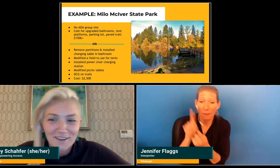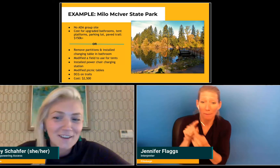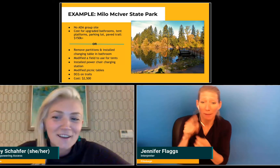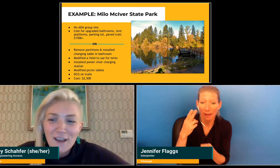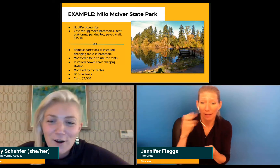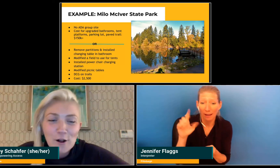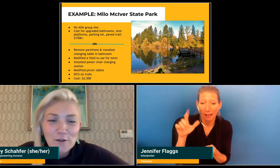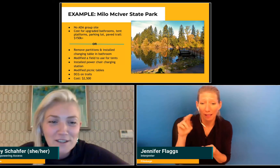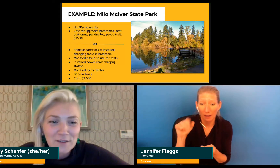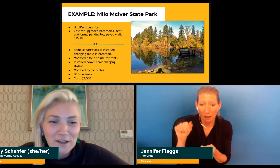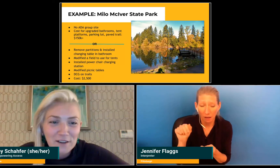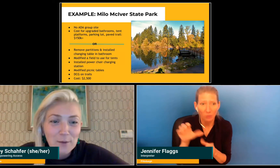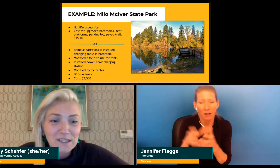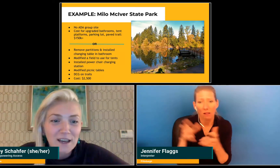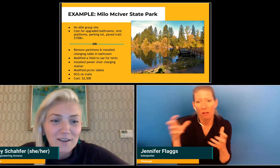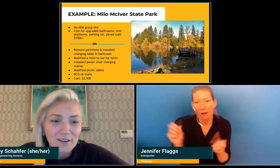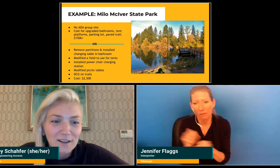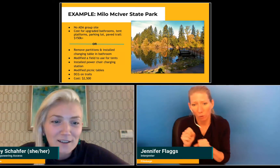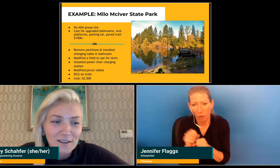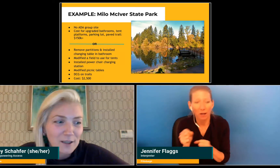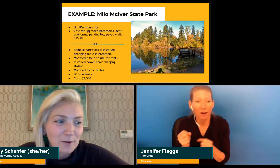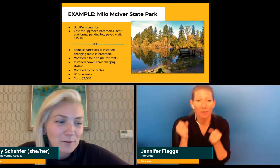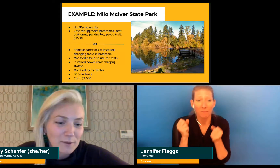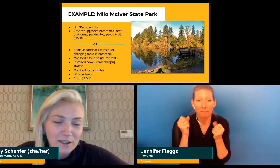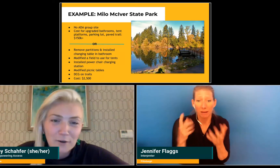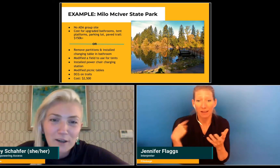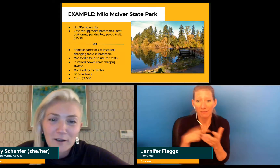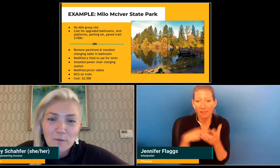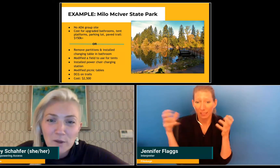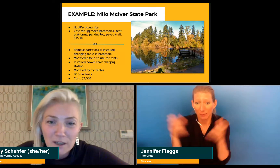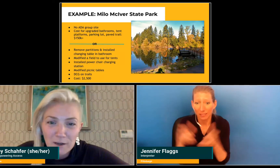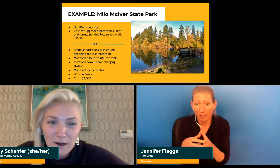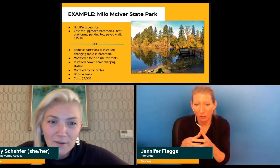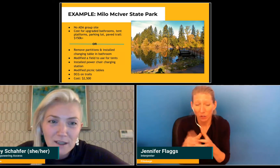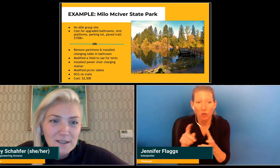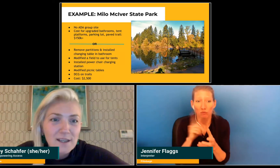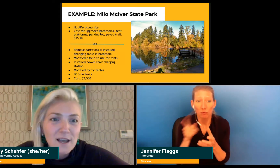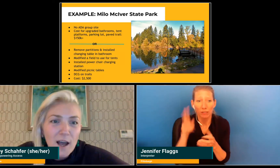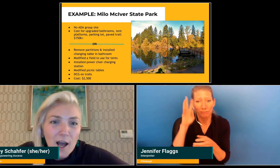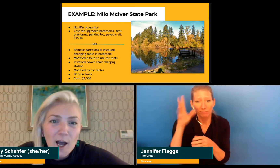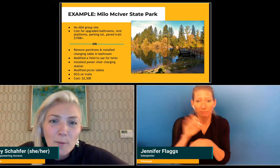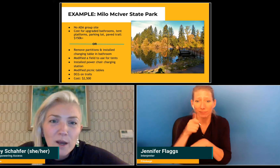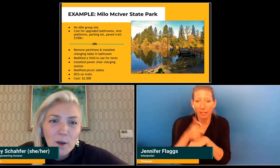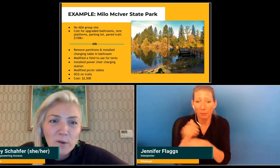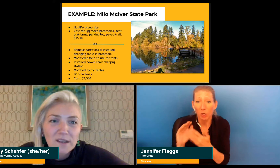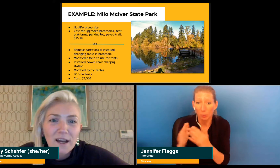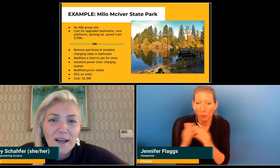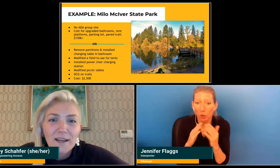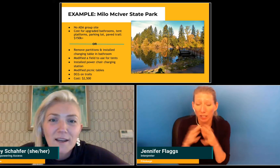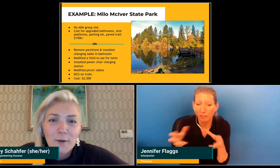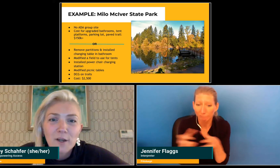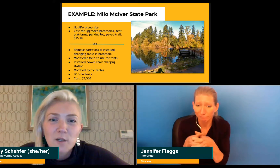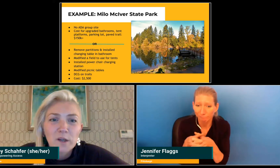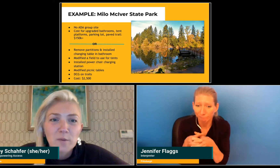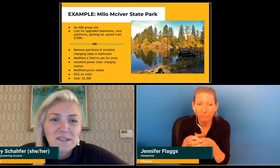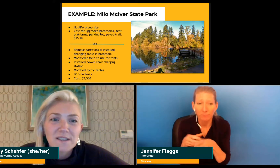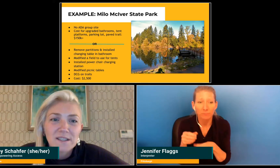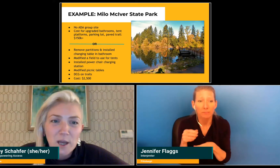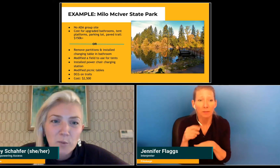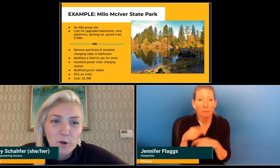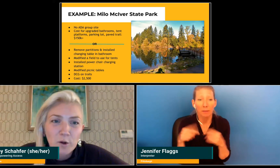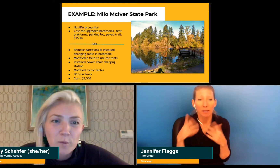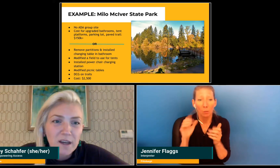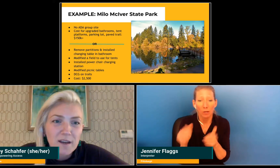work, and all of us have kind of come together and like really created community around this. But I wanted to bring up